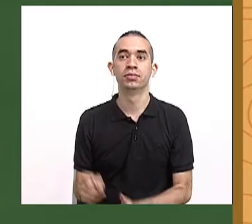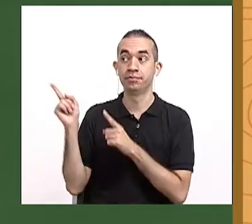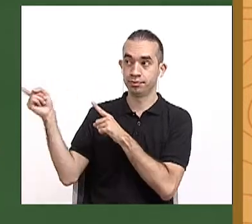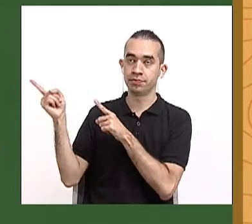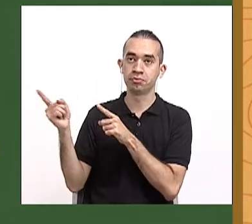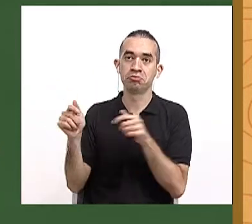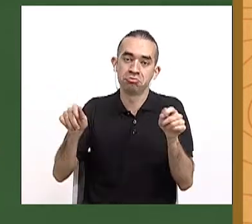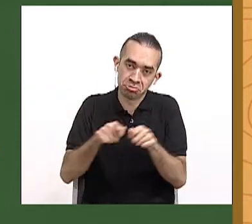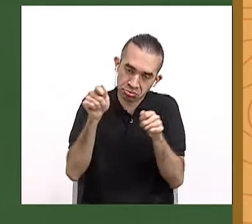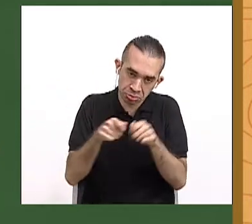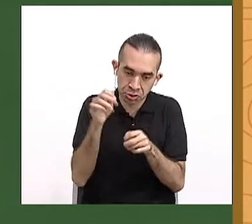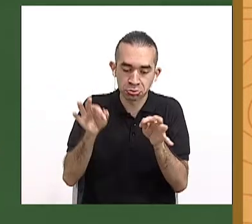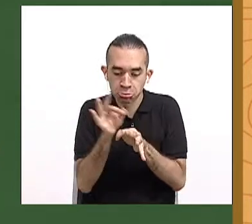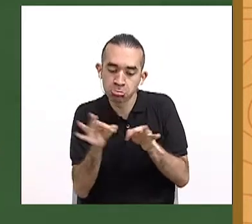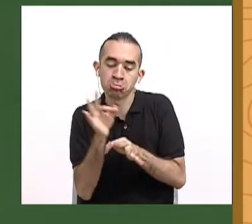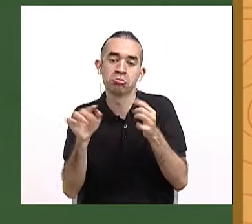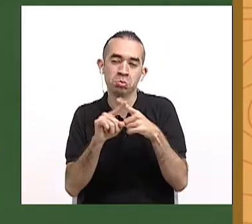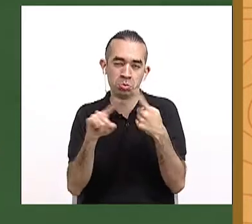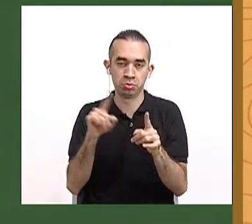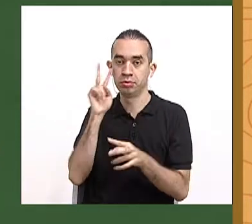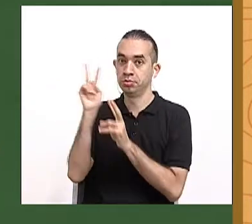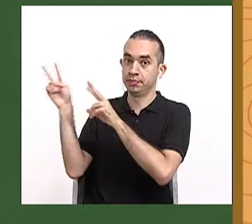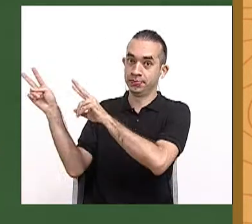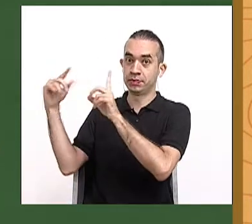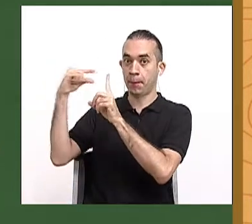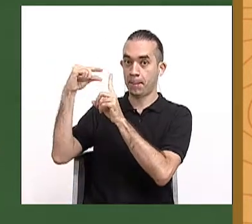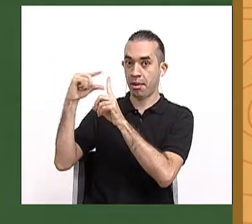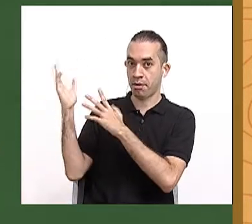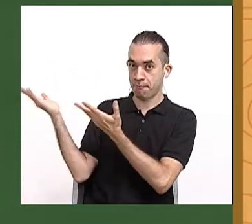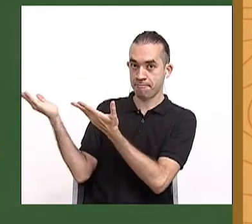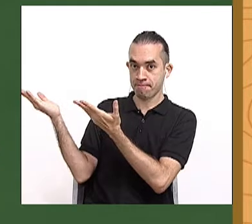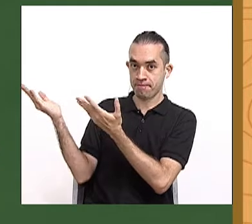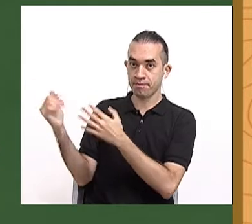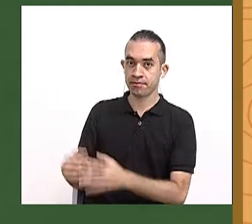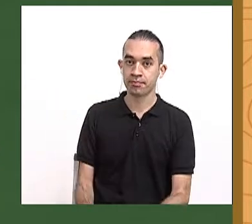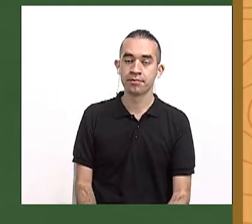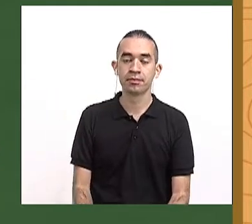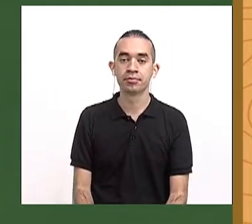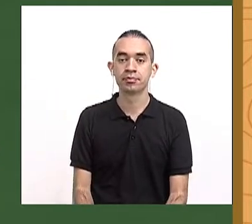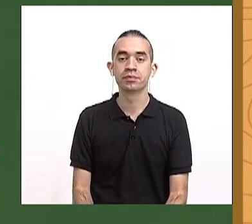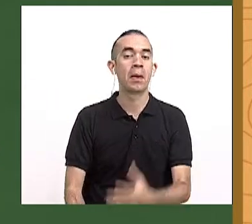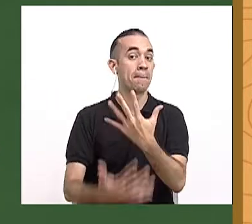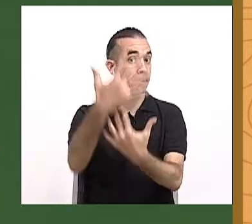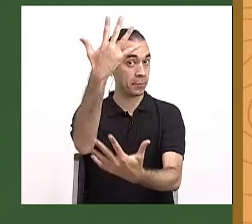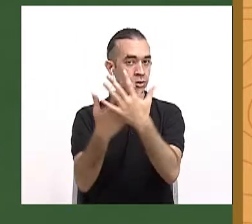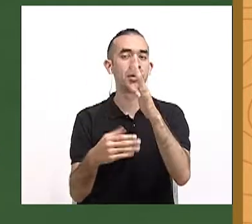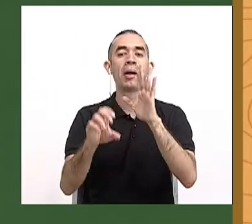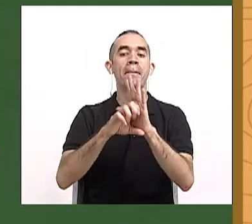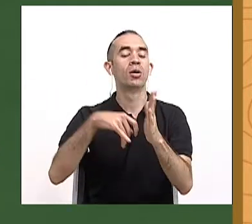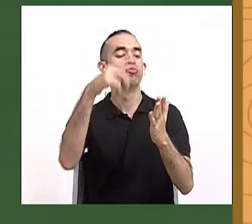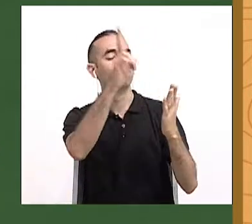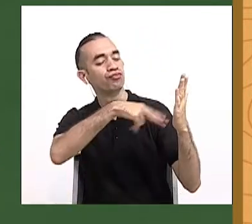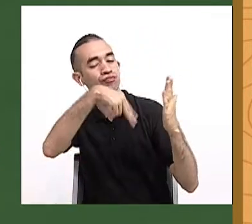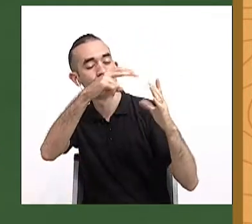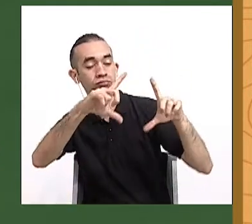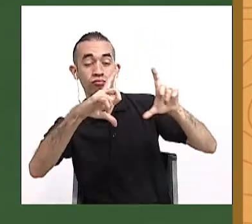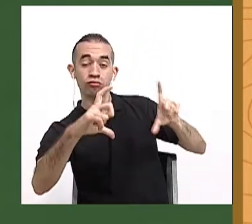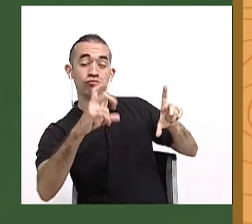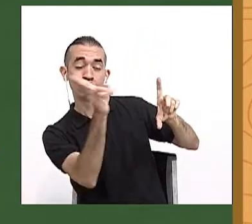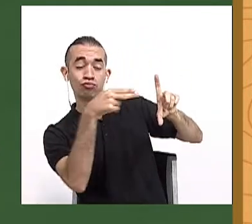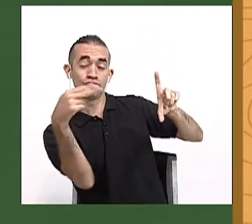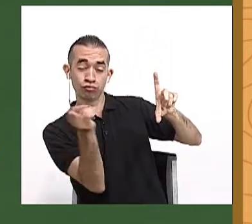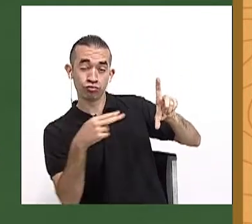Craft, an activity involving skill in making things by hand. For example, painting these beautiful